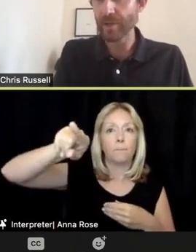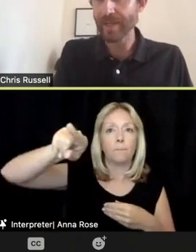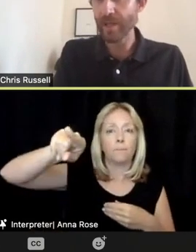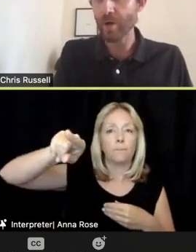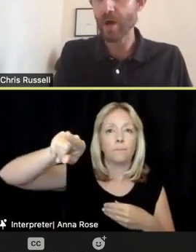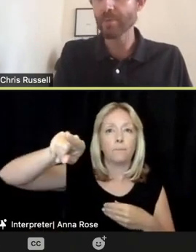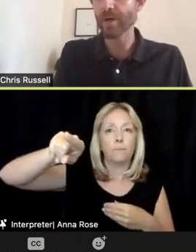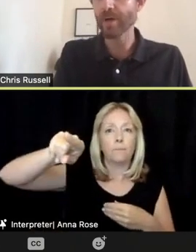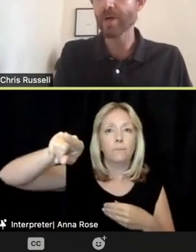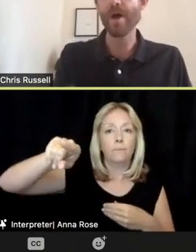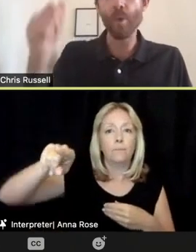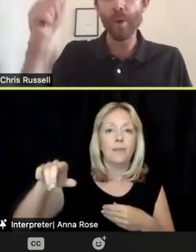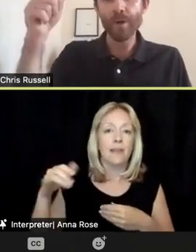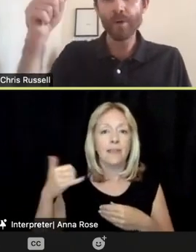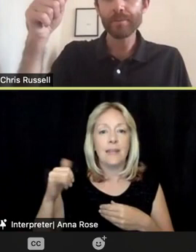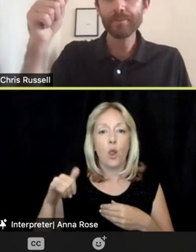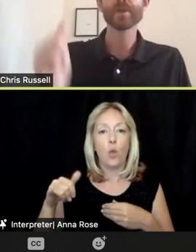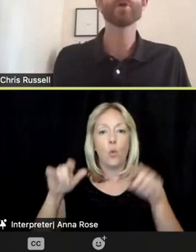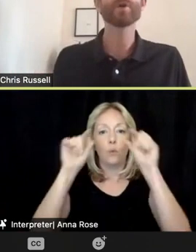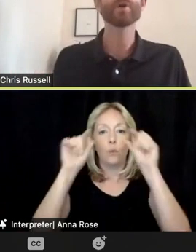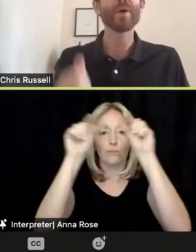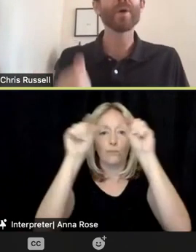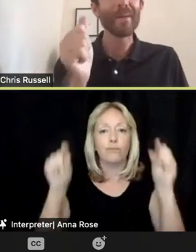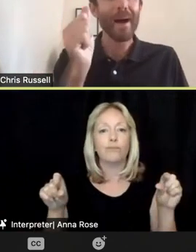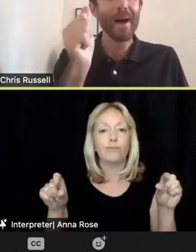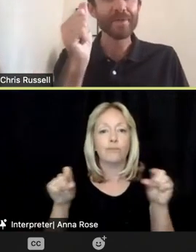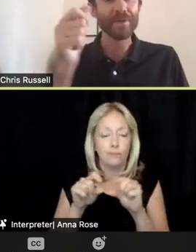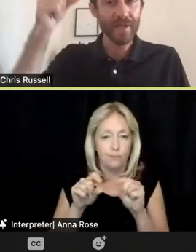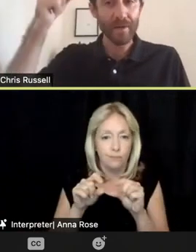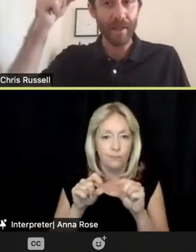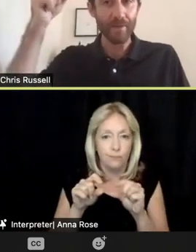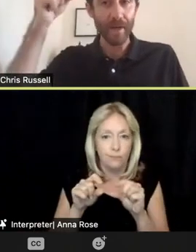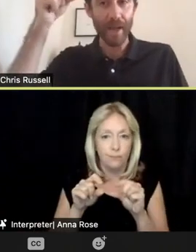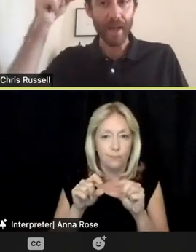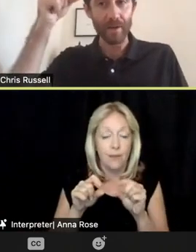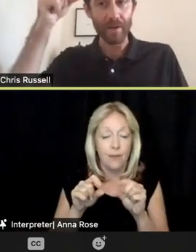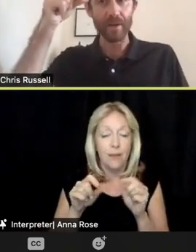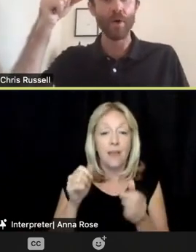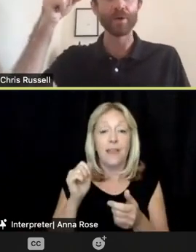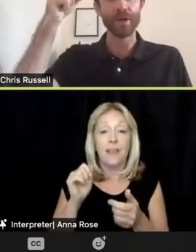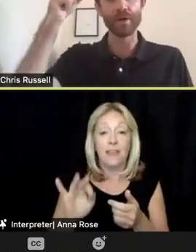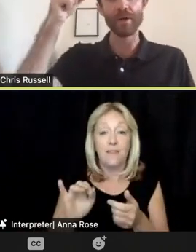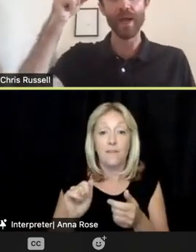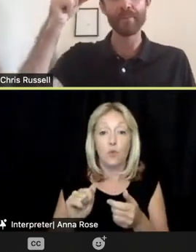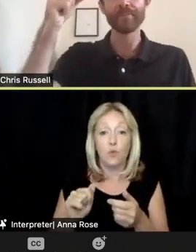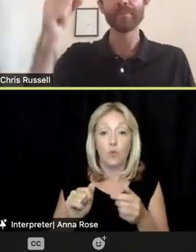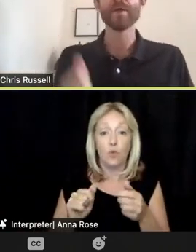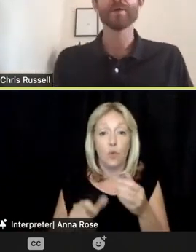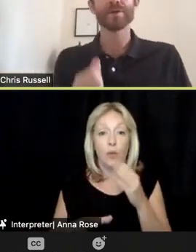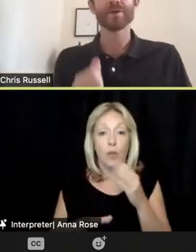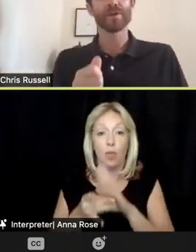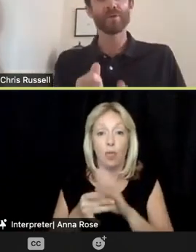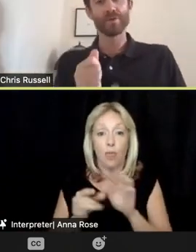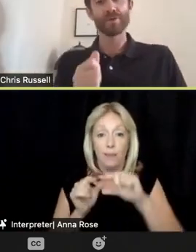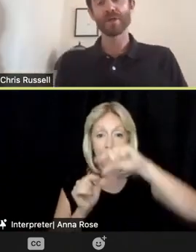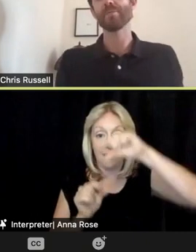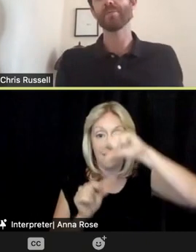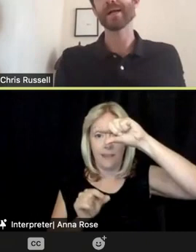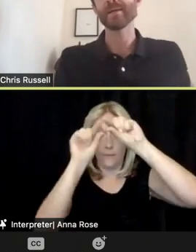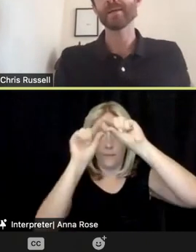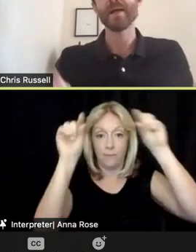you've got a little yellow cardboard cutout window. You could put one on a popsicle stick rather than holding it in your hand, just